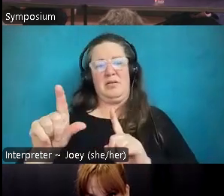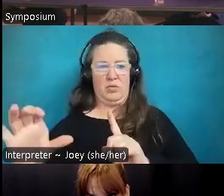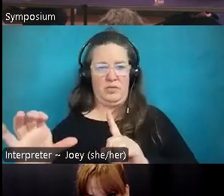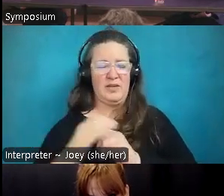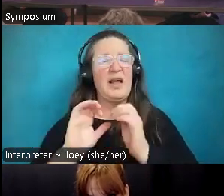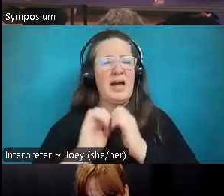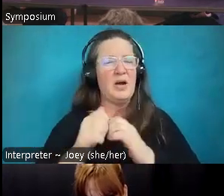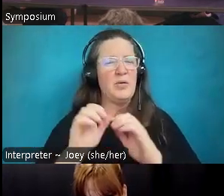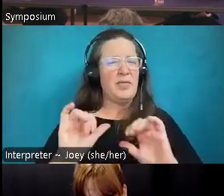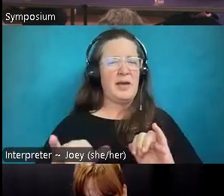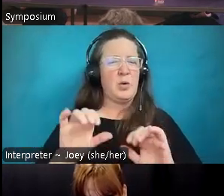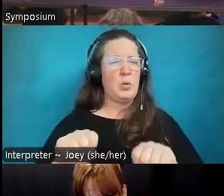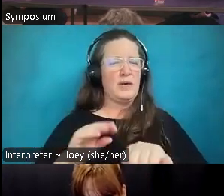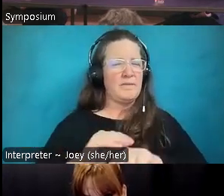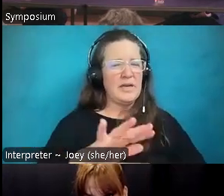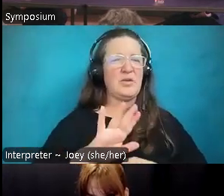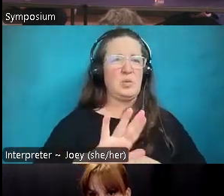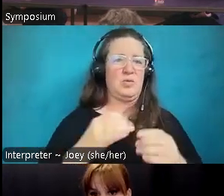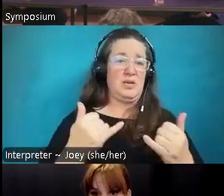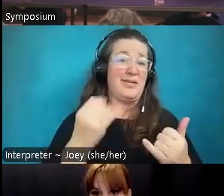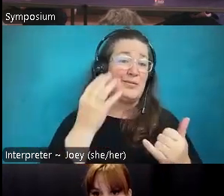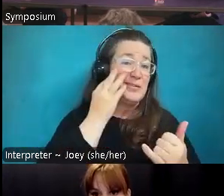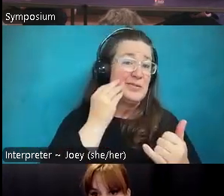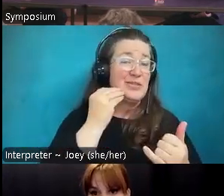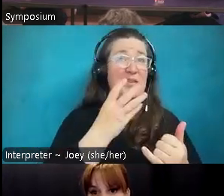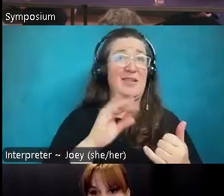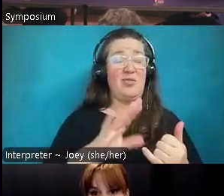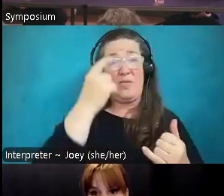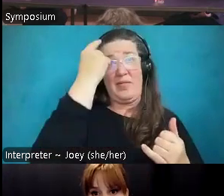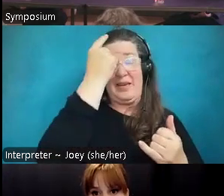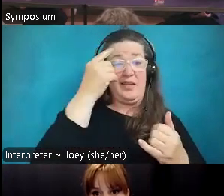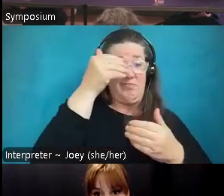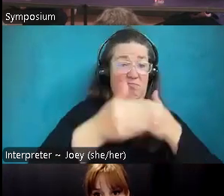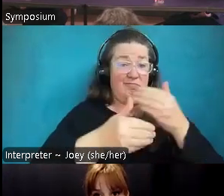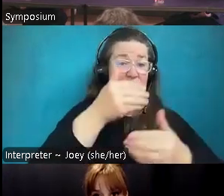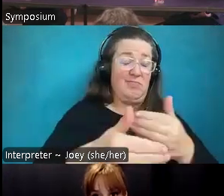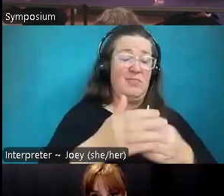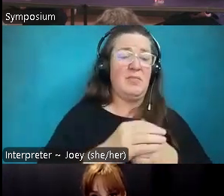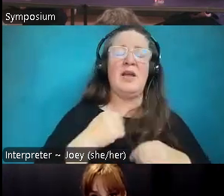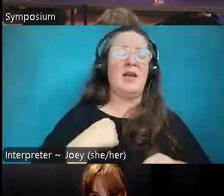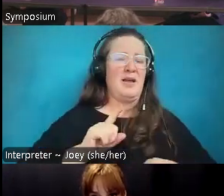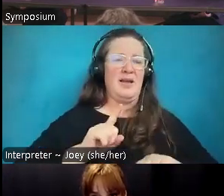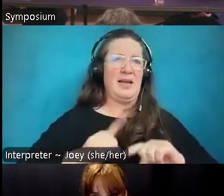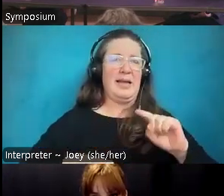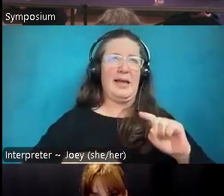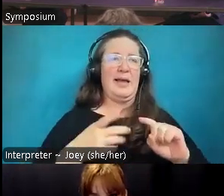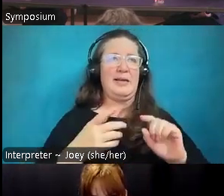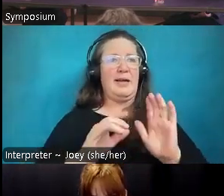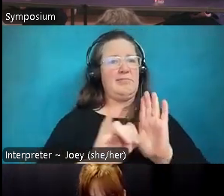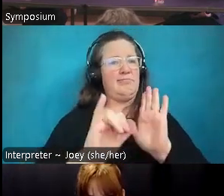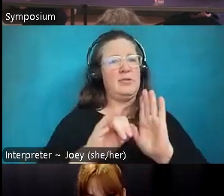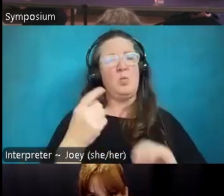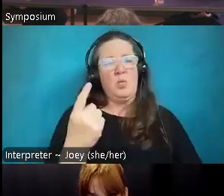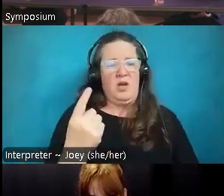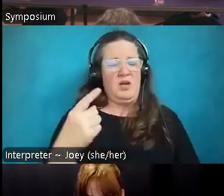current experience and your cognition, frankly. And I think that I can't say there's one pattern, but sometimes